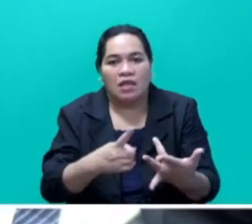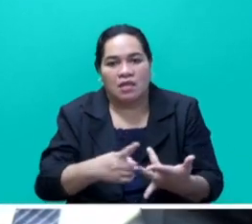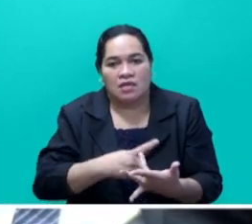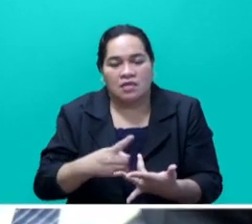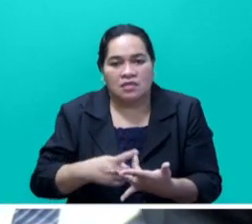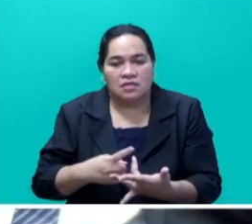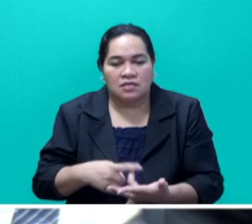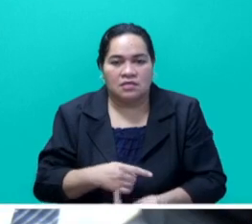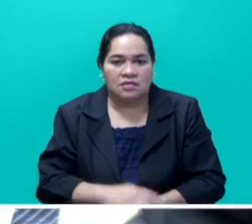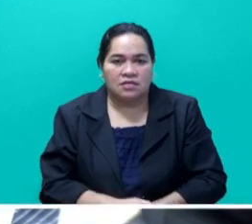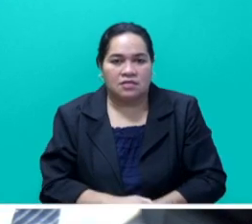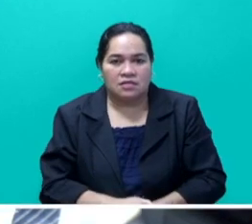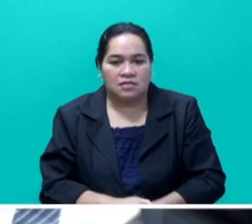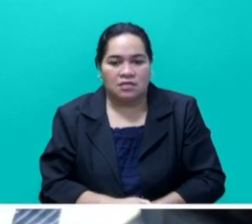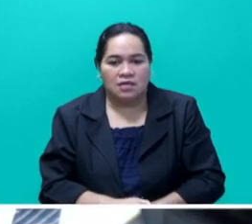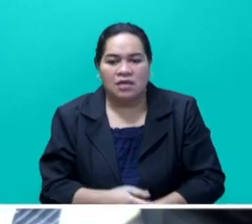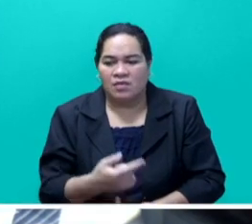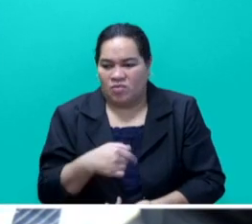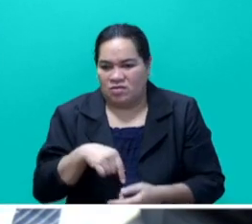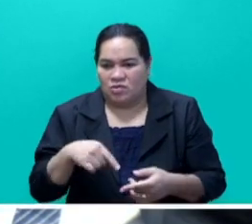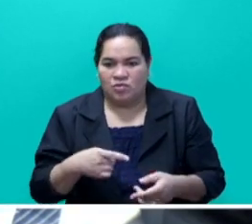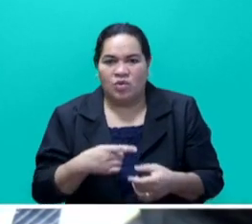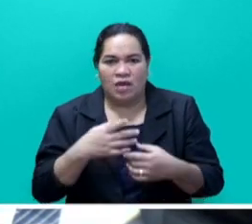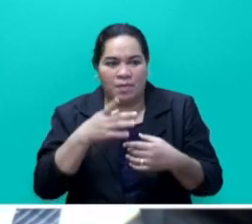we are in an exposed environment.